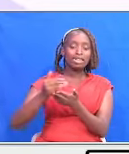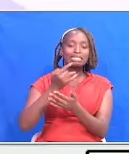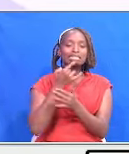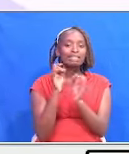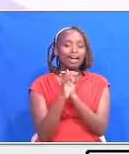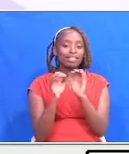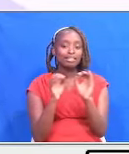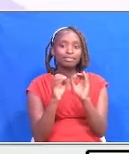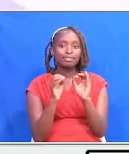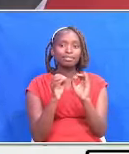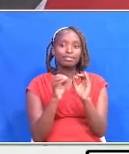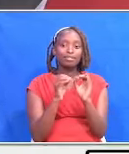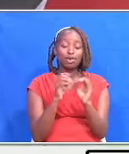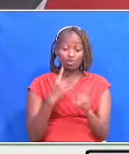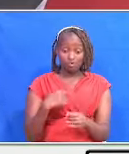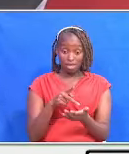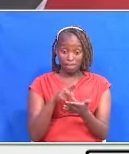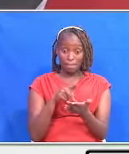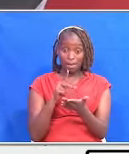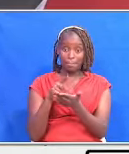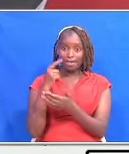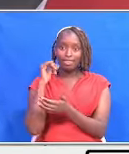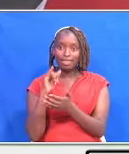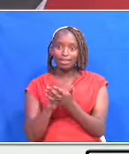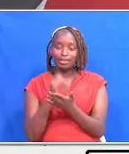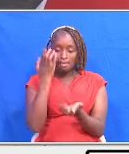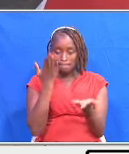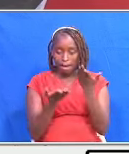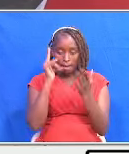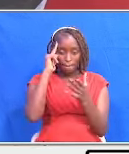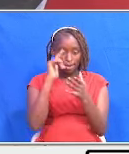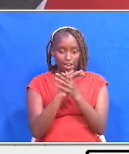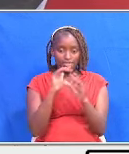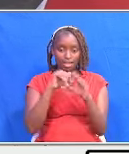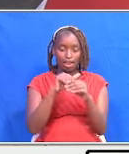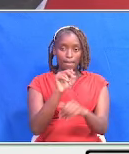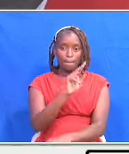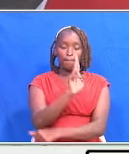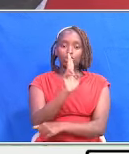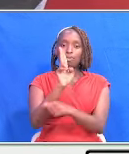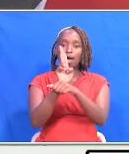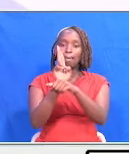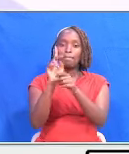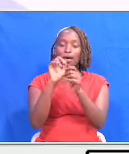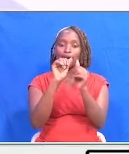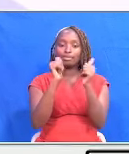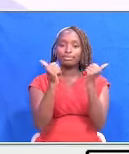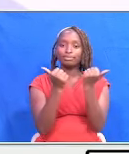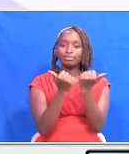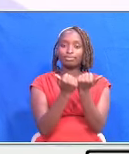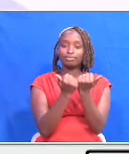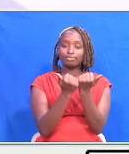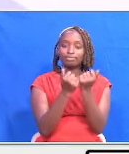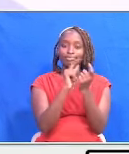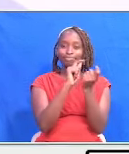will never know they're there, yet we pay them for it. Either they believe in the bottom-up economic transformation agenda, or they don't.